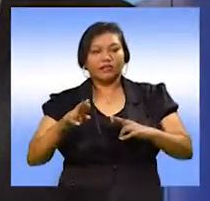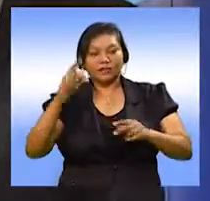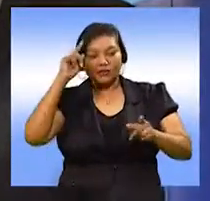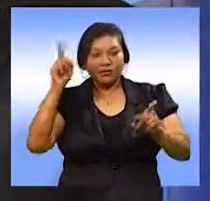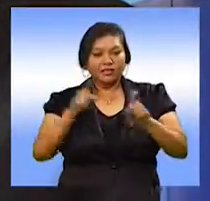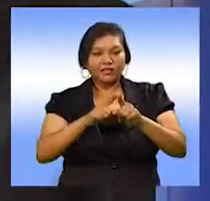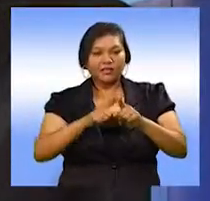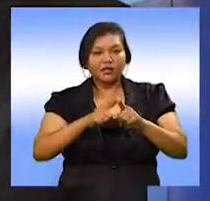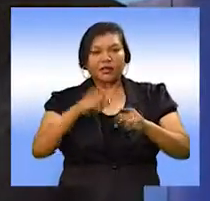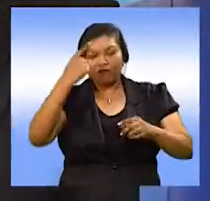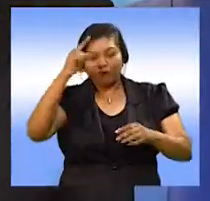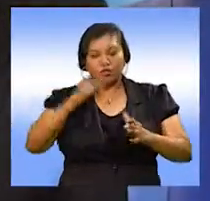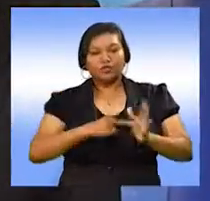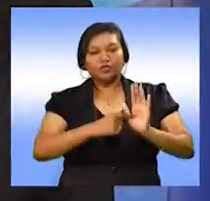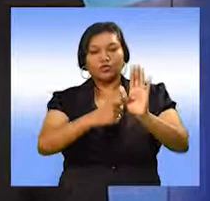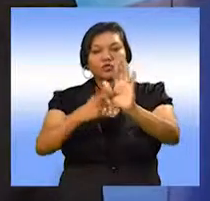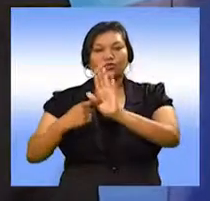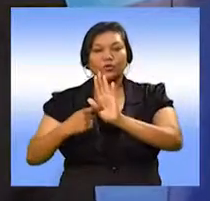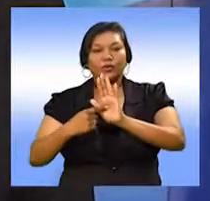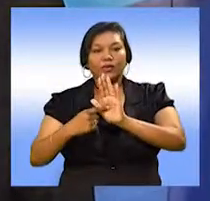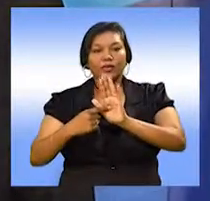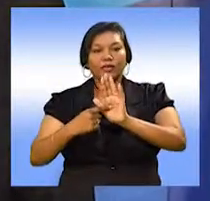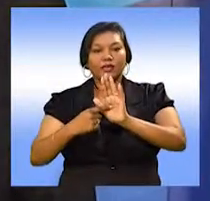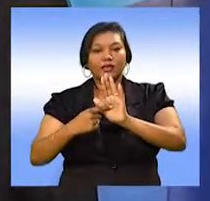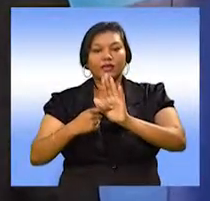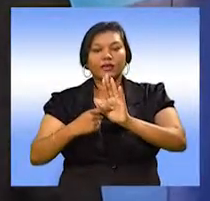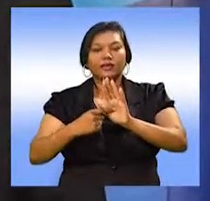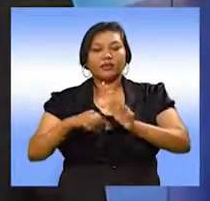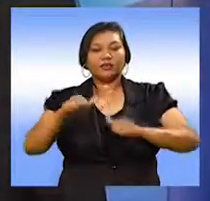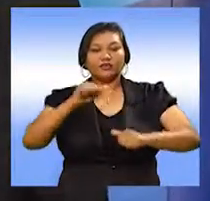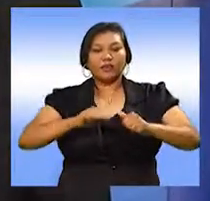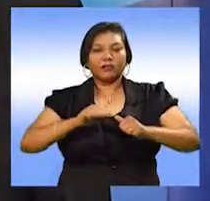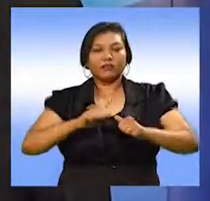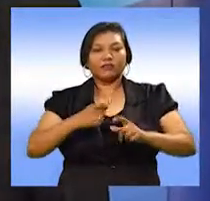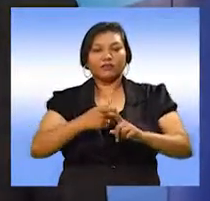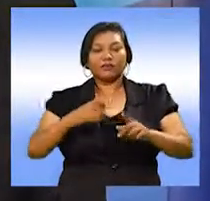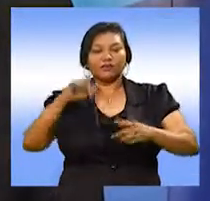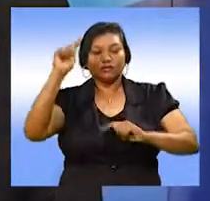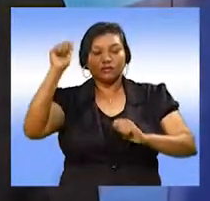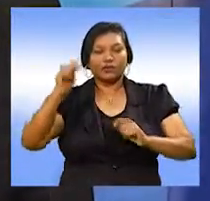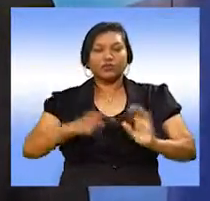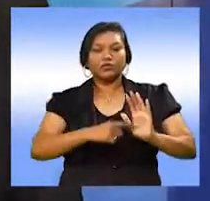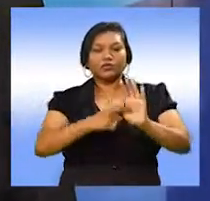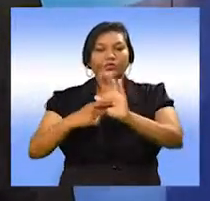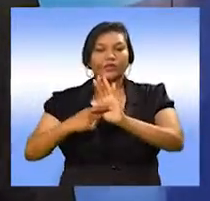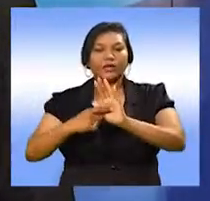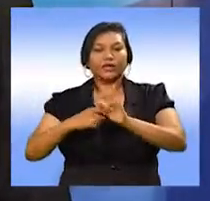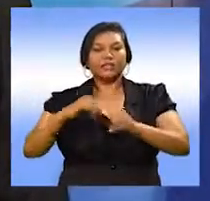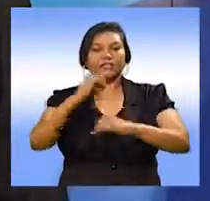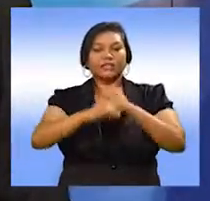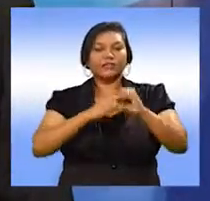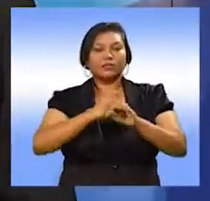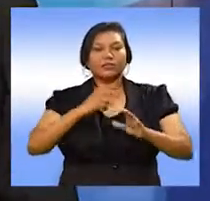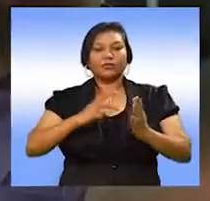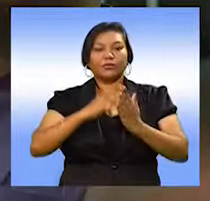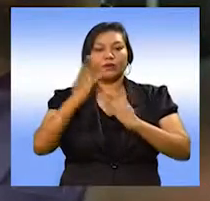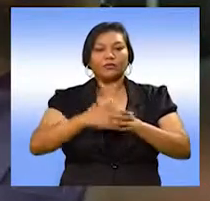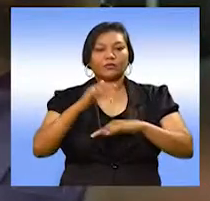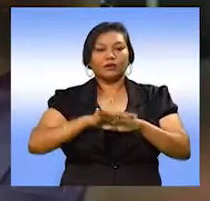small cable providers in Trinidad and Tobago, in acquiring the necessary licensing